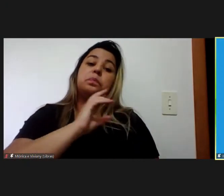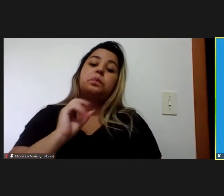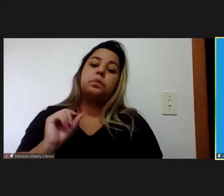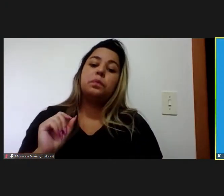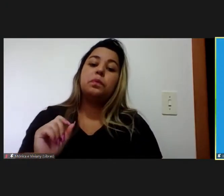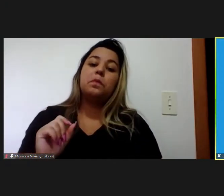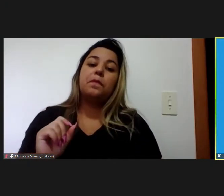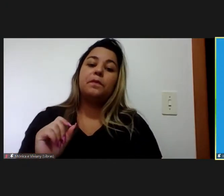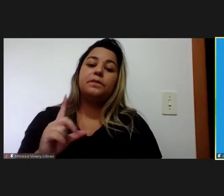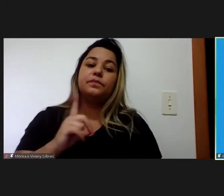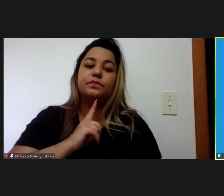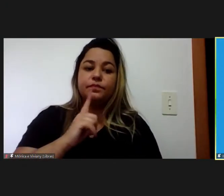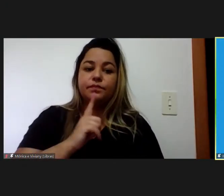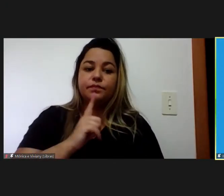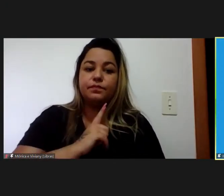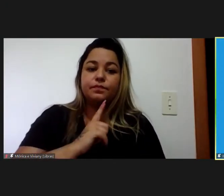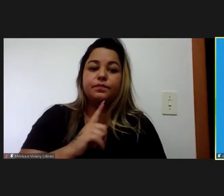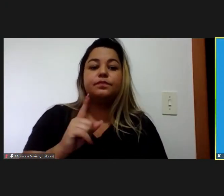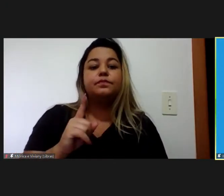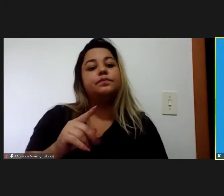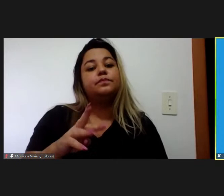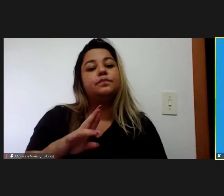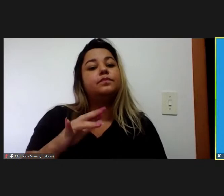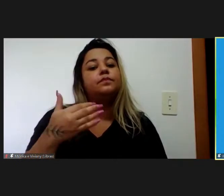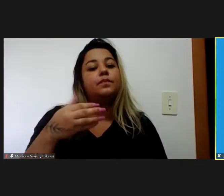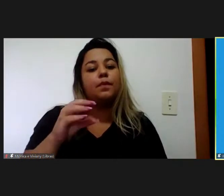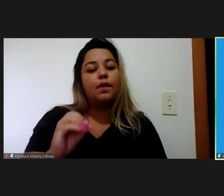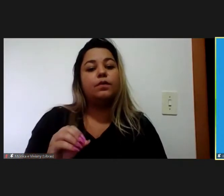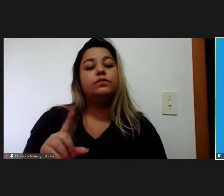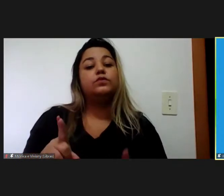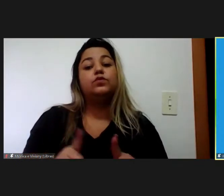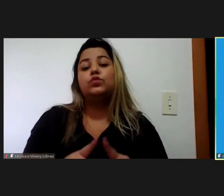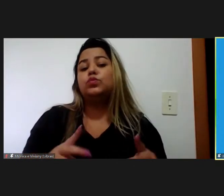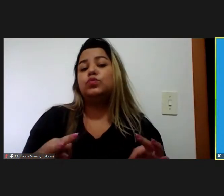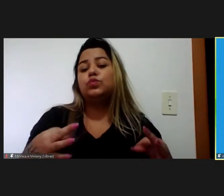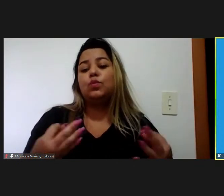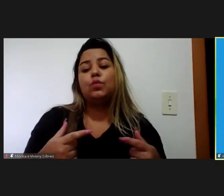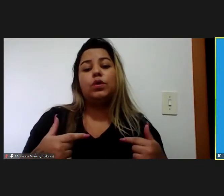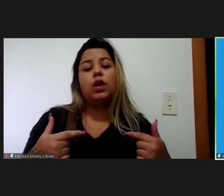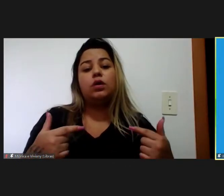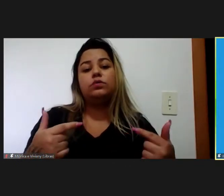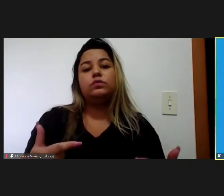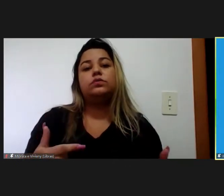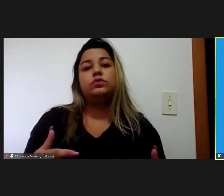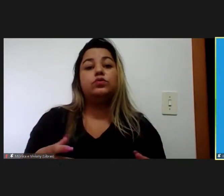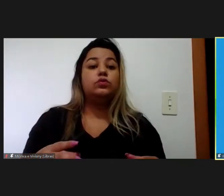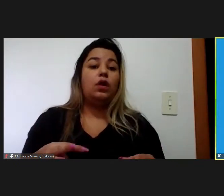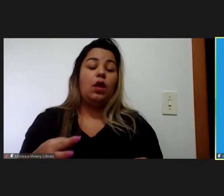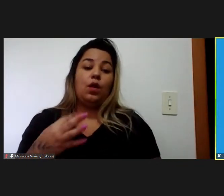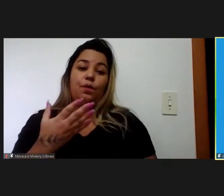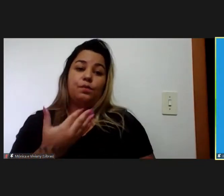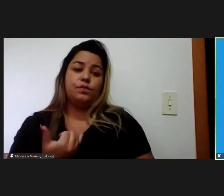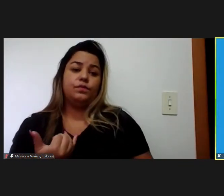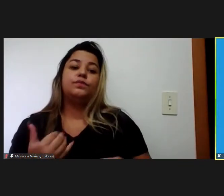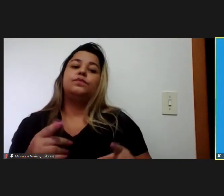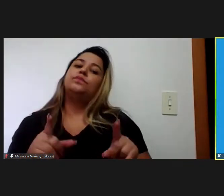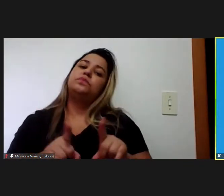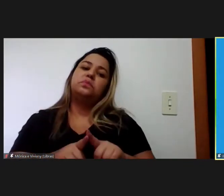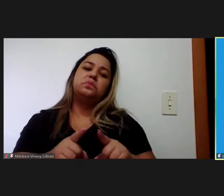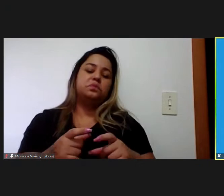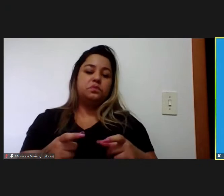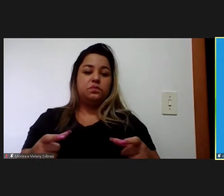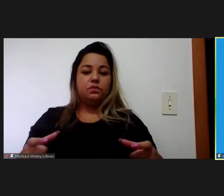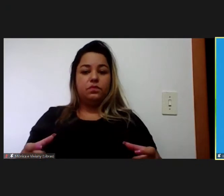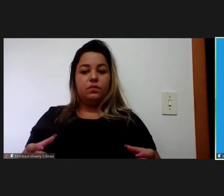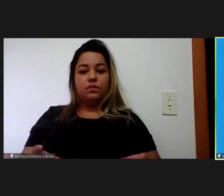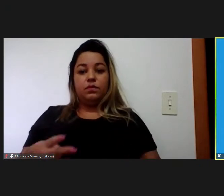efforts, like as an effective participation of countries, to reinvent all these these ways of